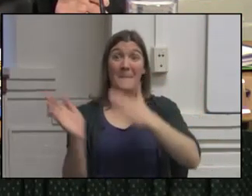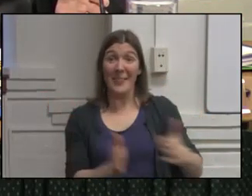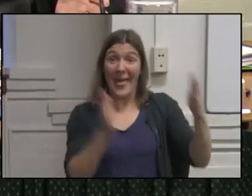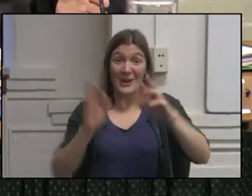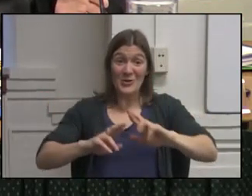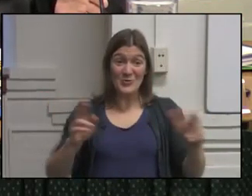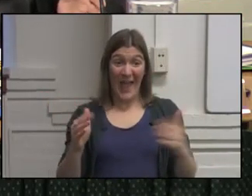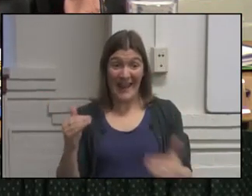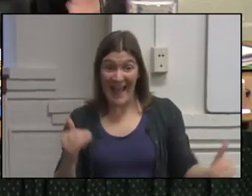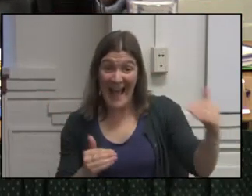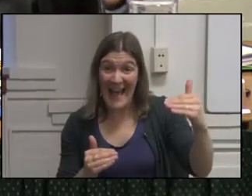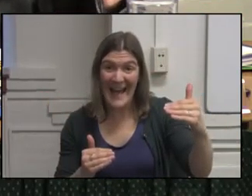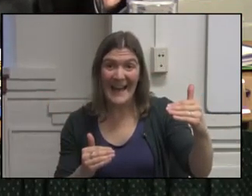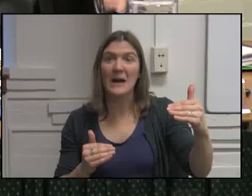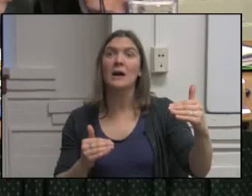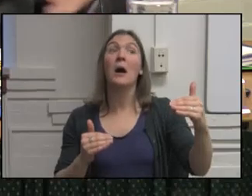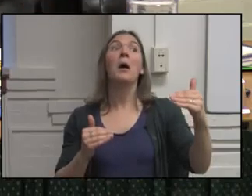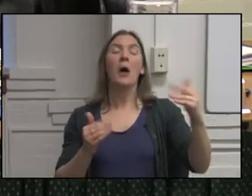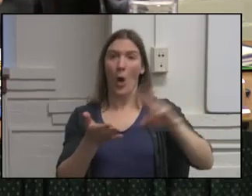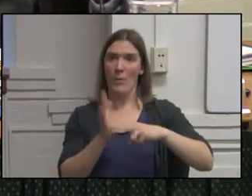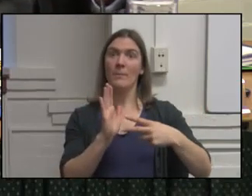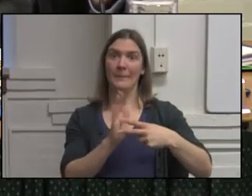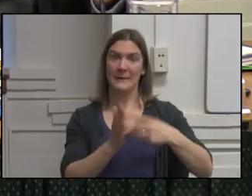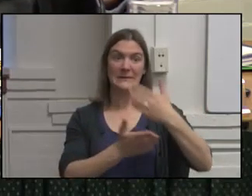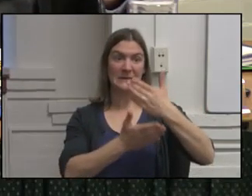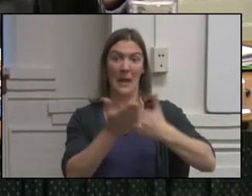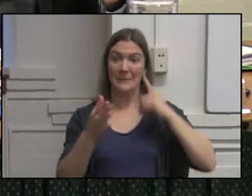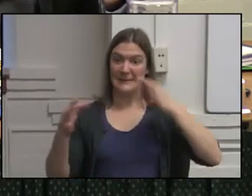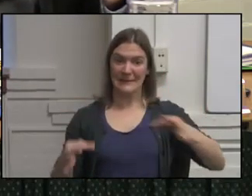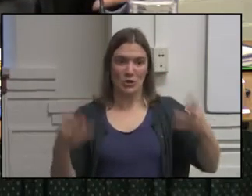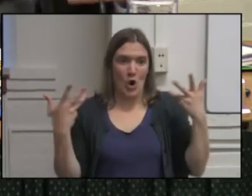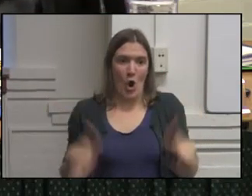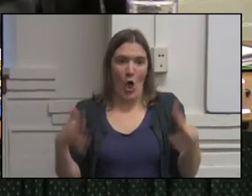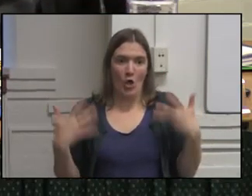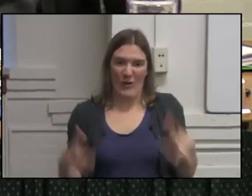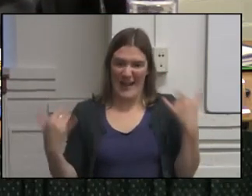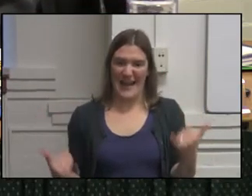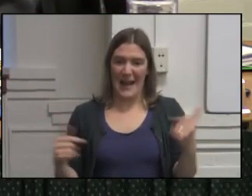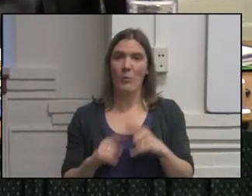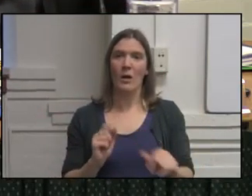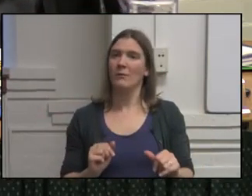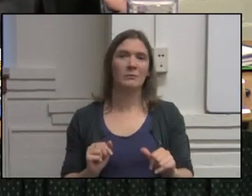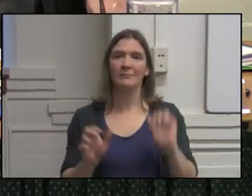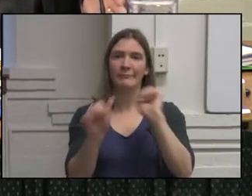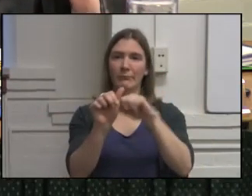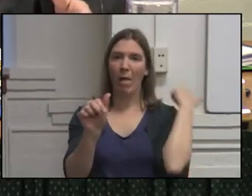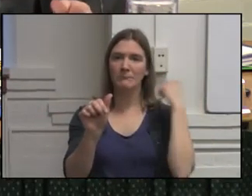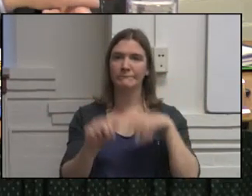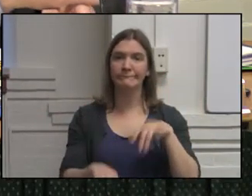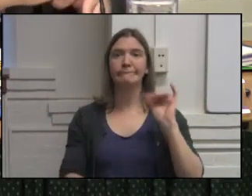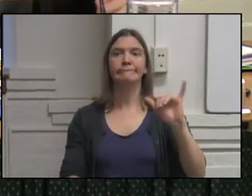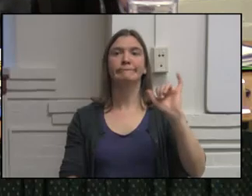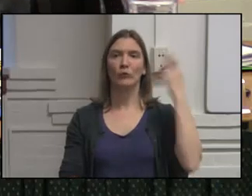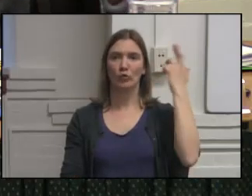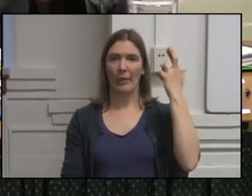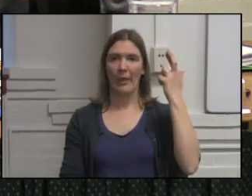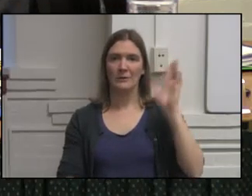water plant, which would have put us in a position where some of those larger decisions might have been being made right about now. Instead, we